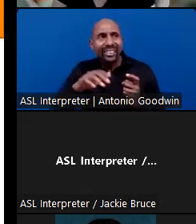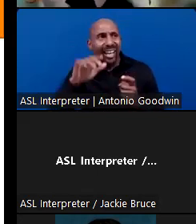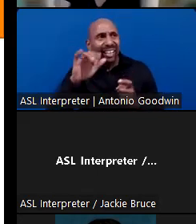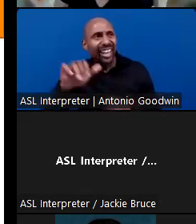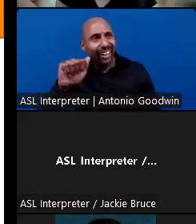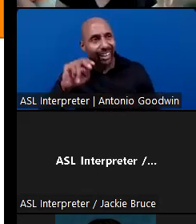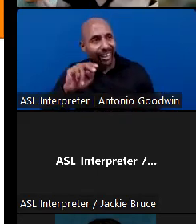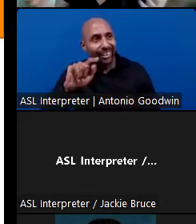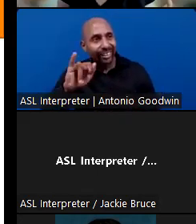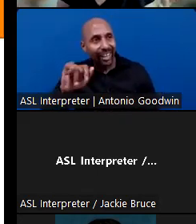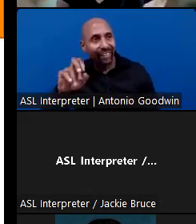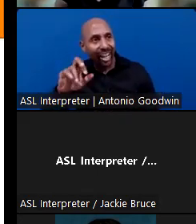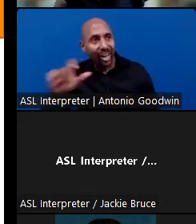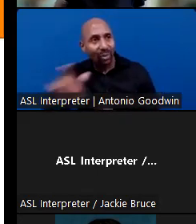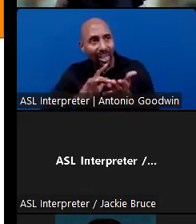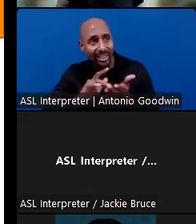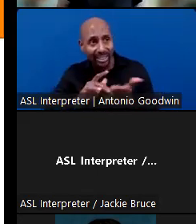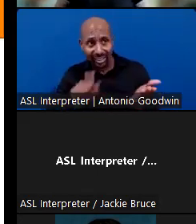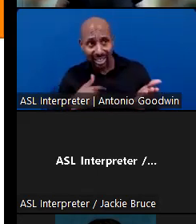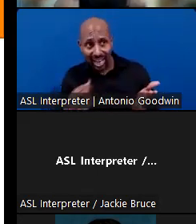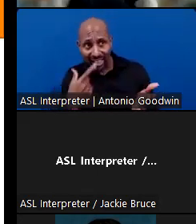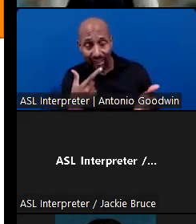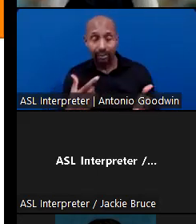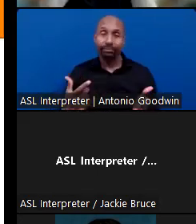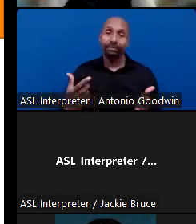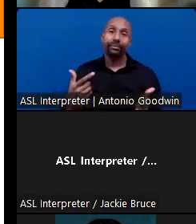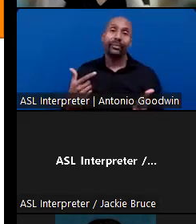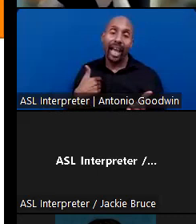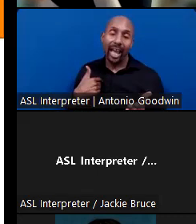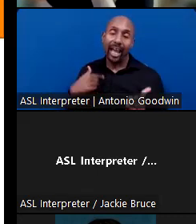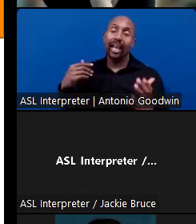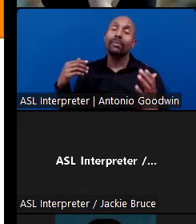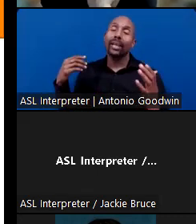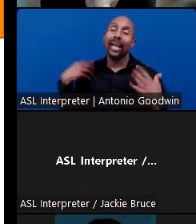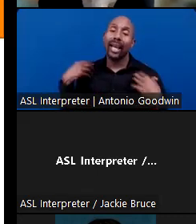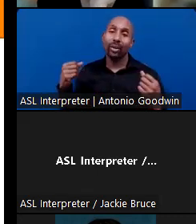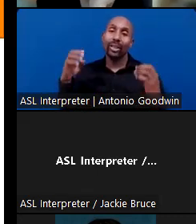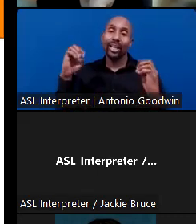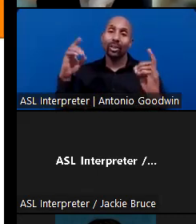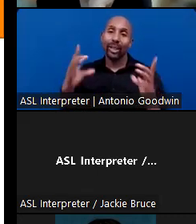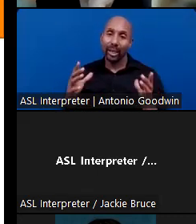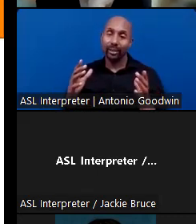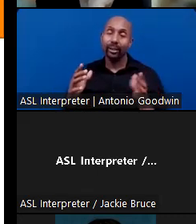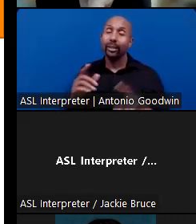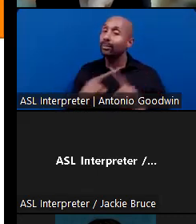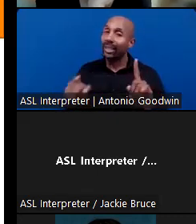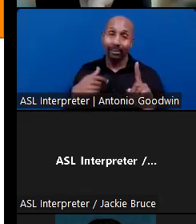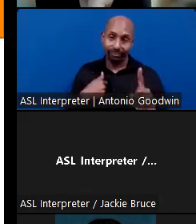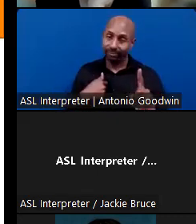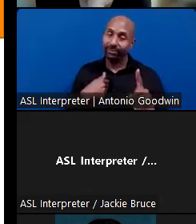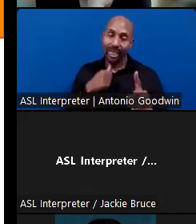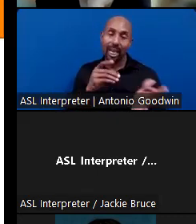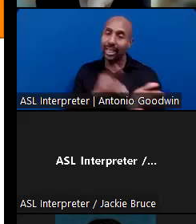a health educator, but I'm not a doctor. So I would definitely talk to your healthcare provider about that. But really, if somebody is at